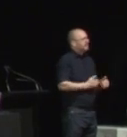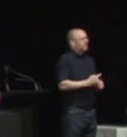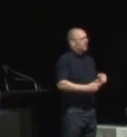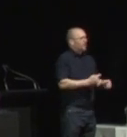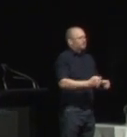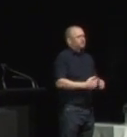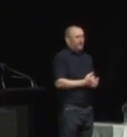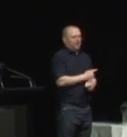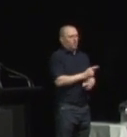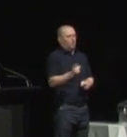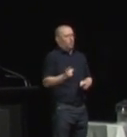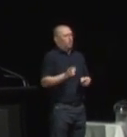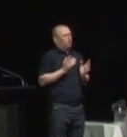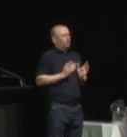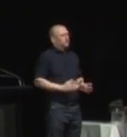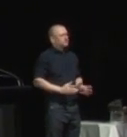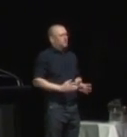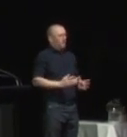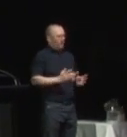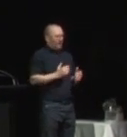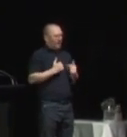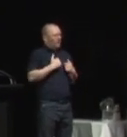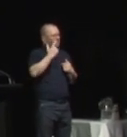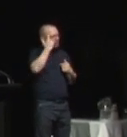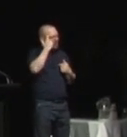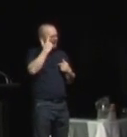for stories, hardwired for play.